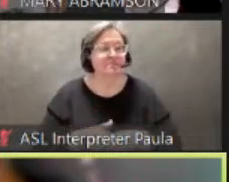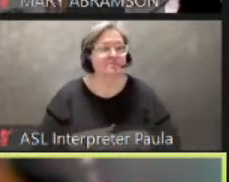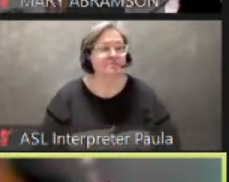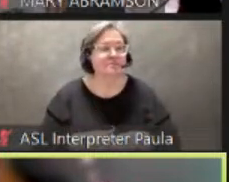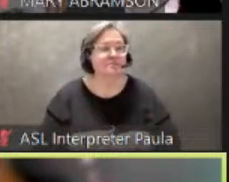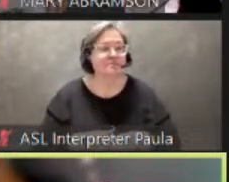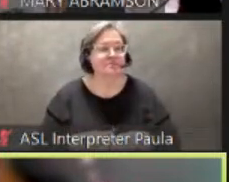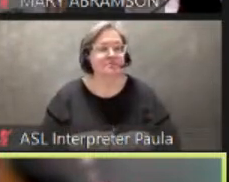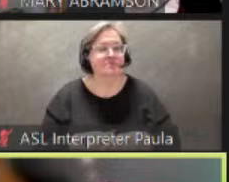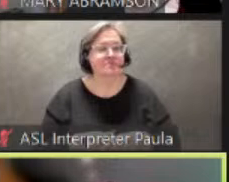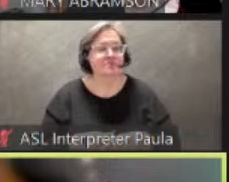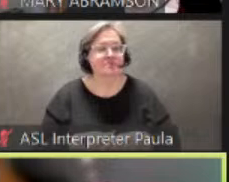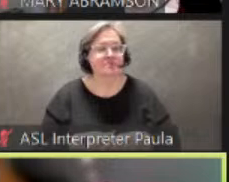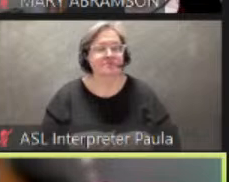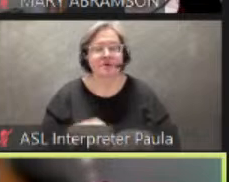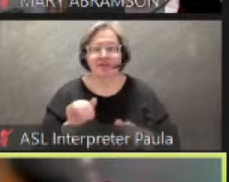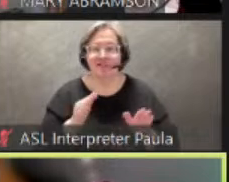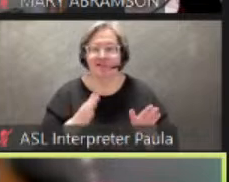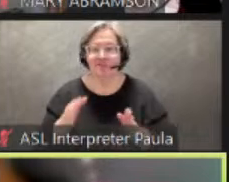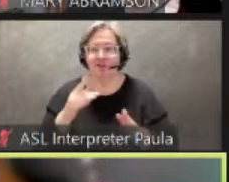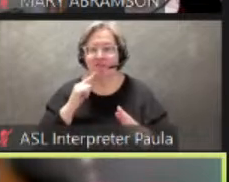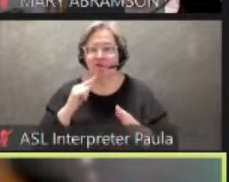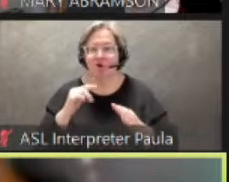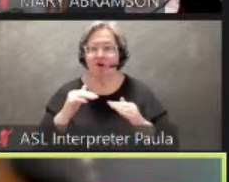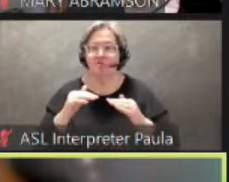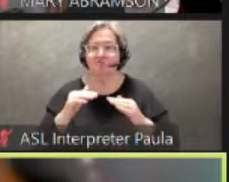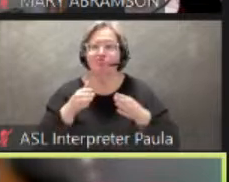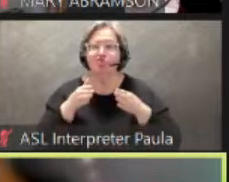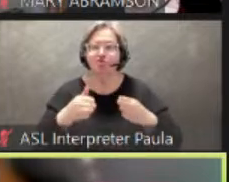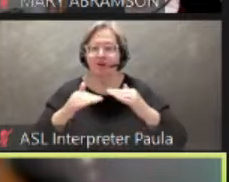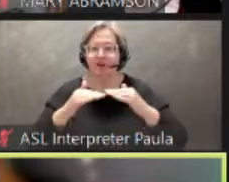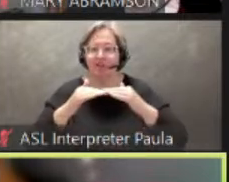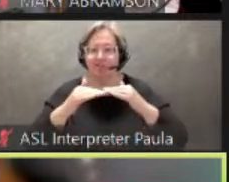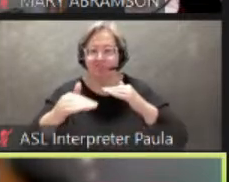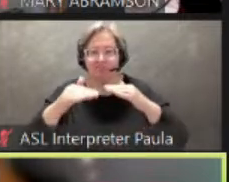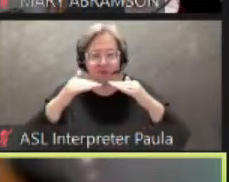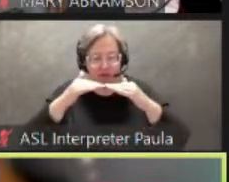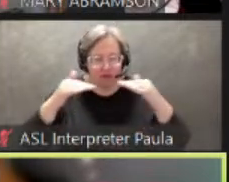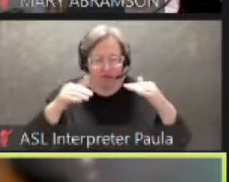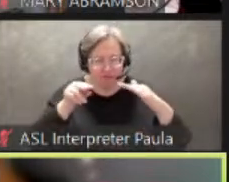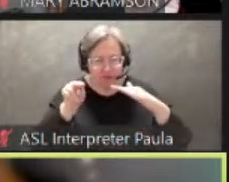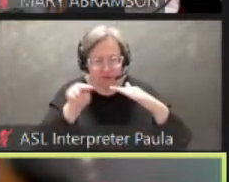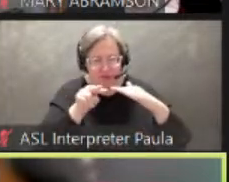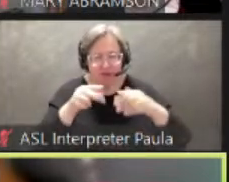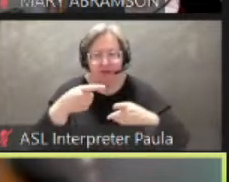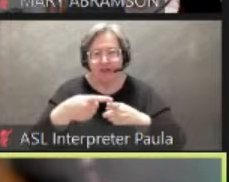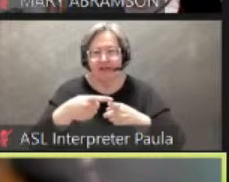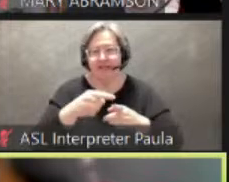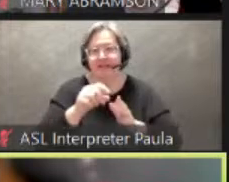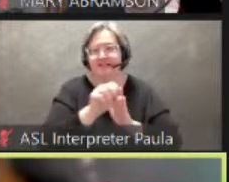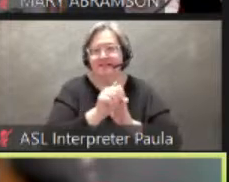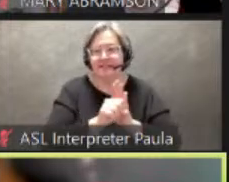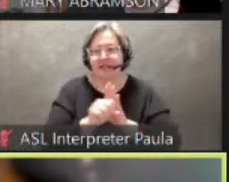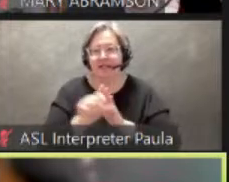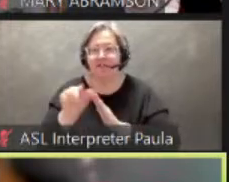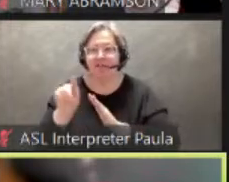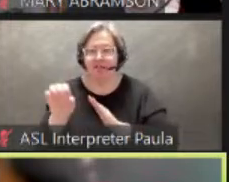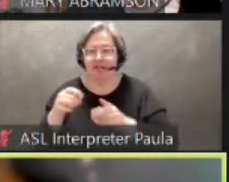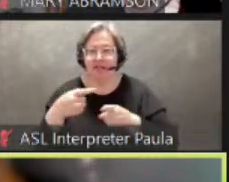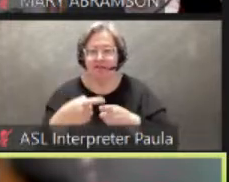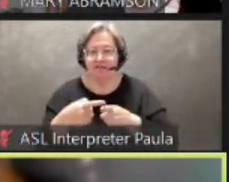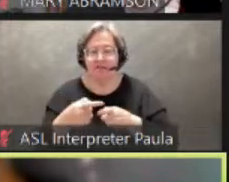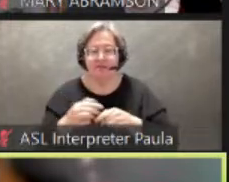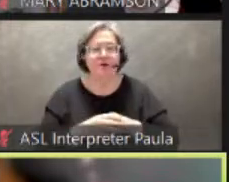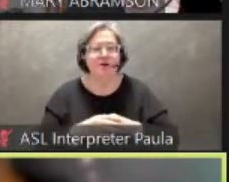So this is a plan of street level. You can see that this is at the intersection of State Street and Lake Street. There are